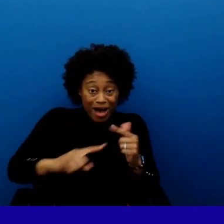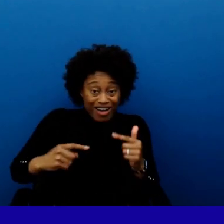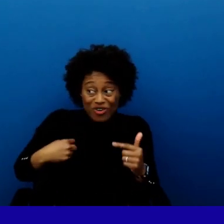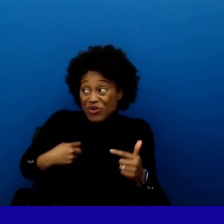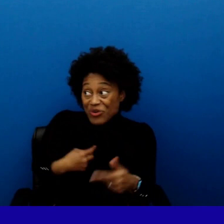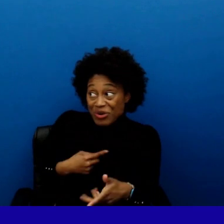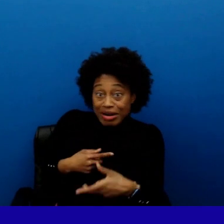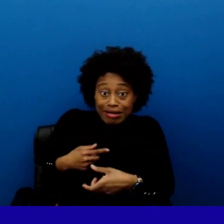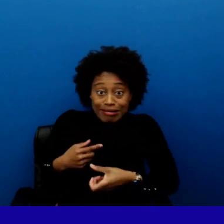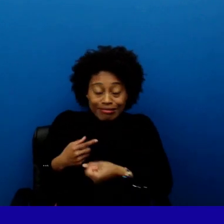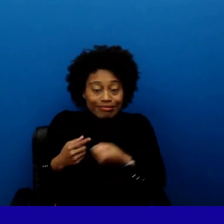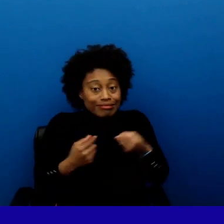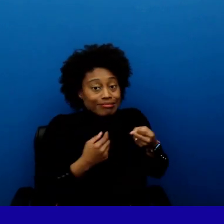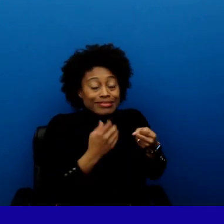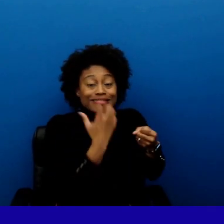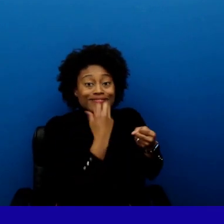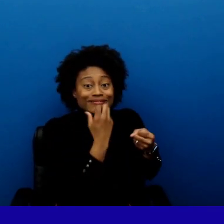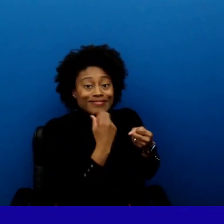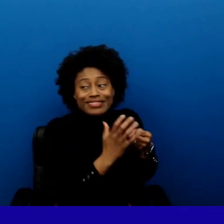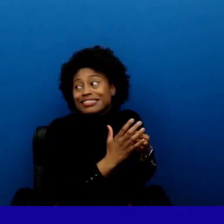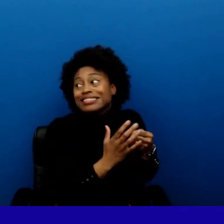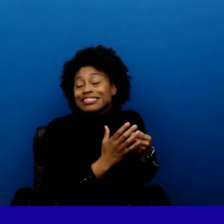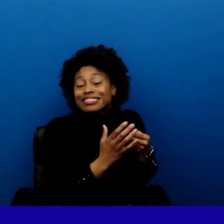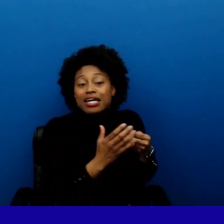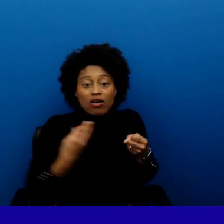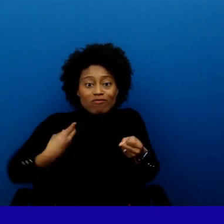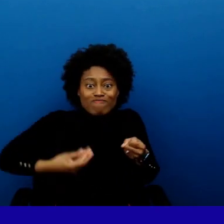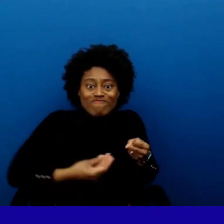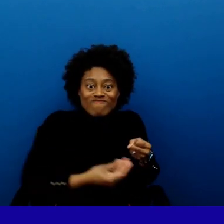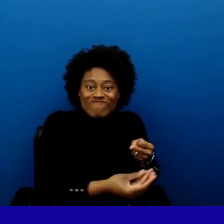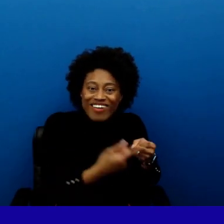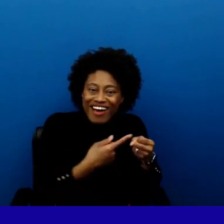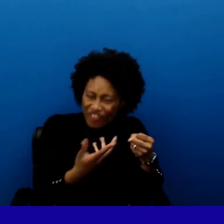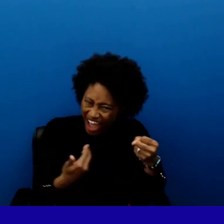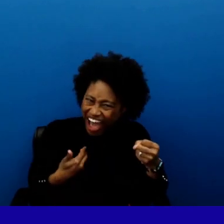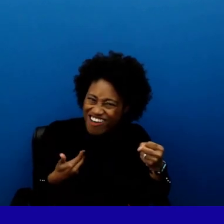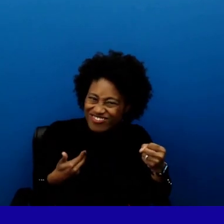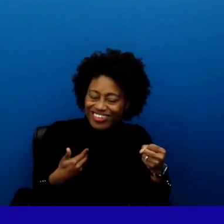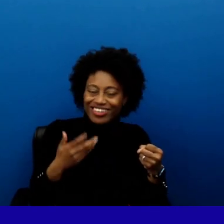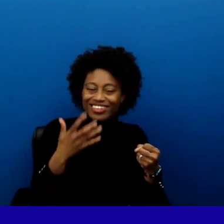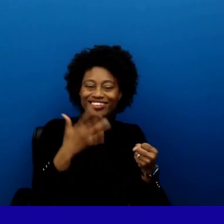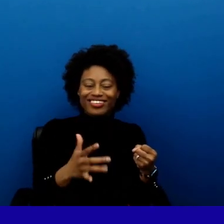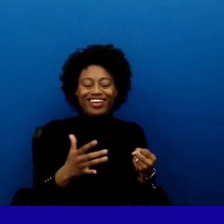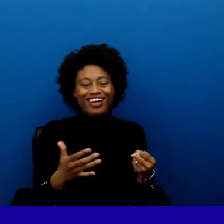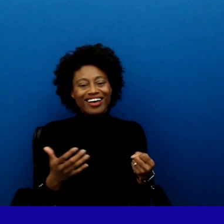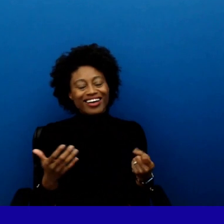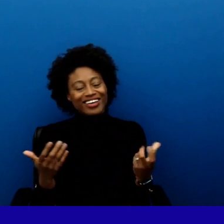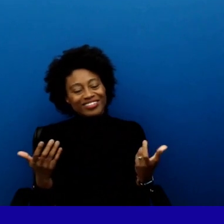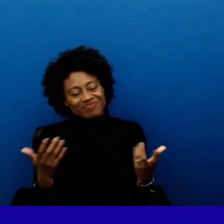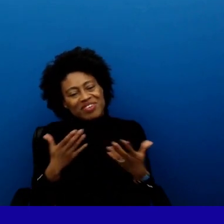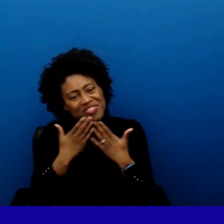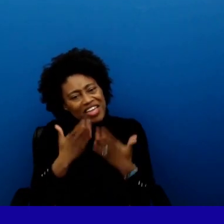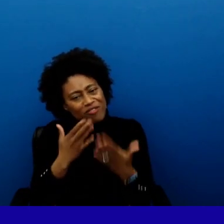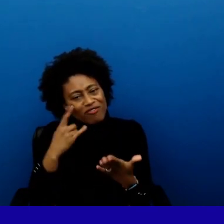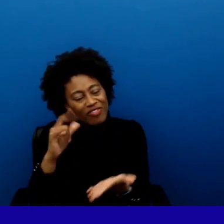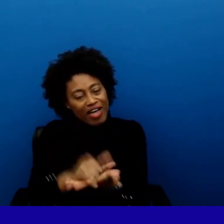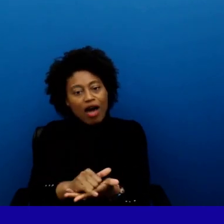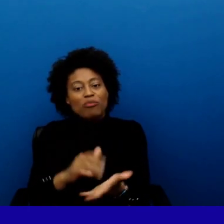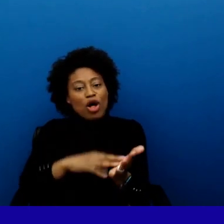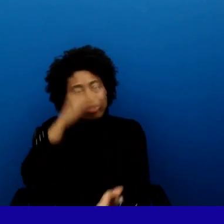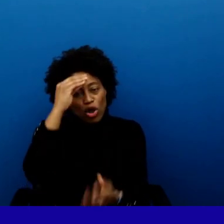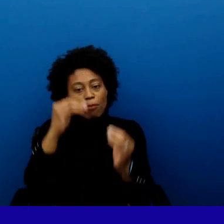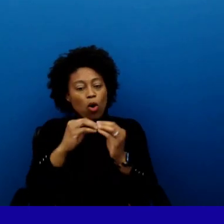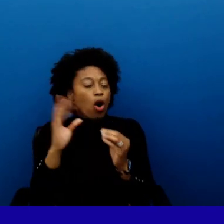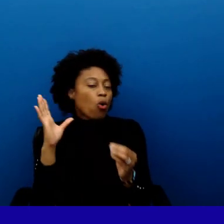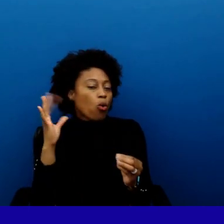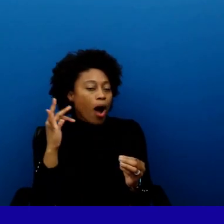government did not want it to survive. And so here we are, we're enjoying it, and we should be thankful for that, right? So that's just learning a little